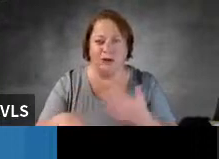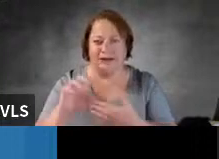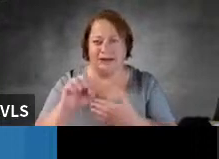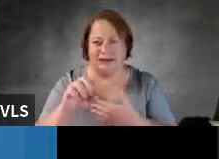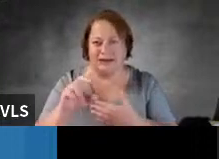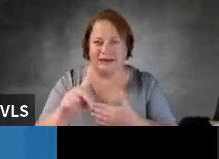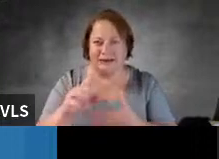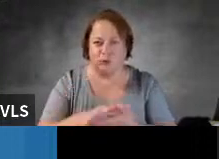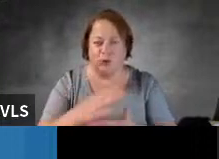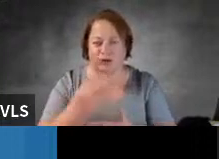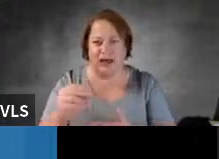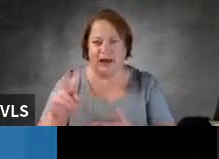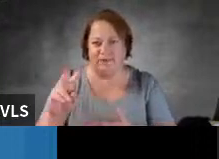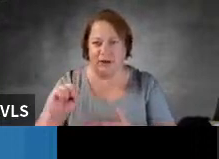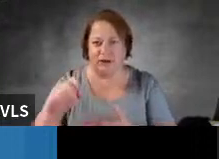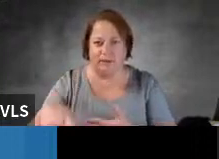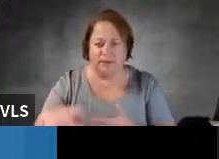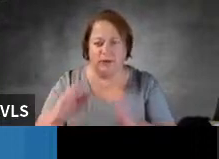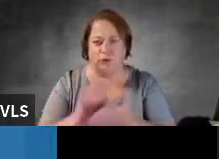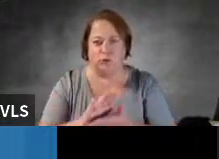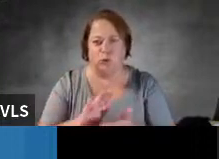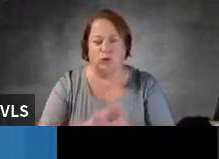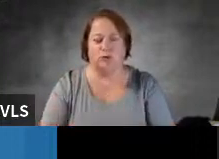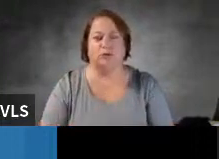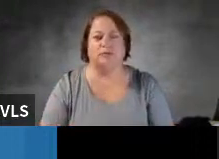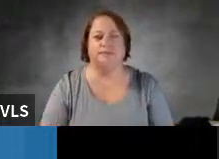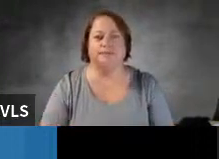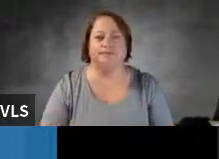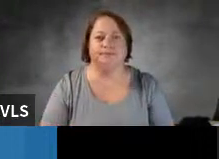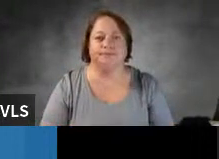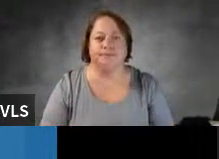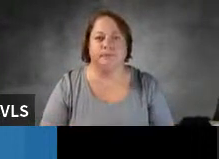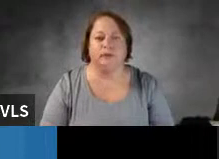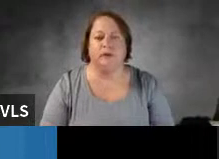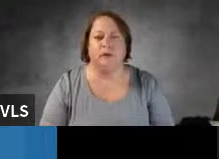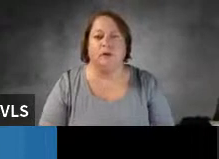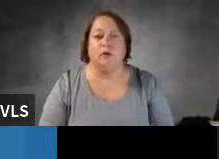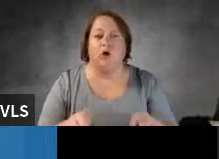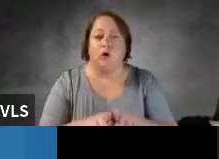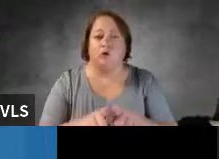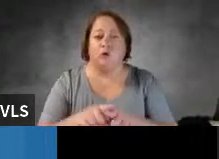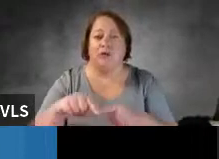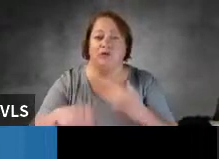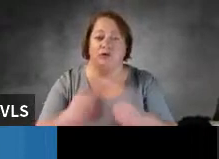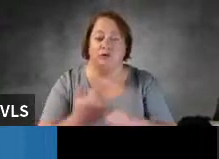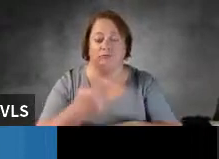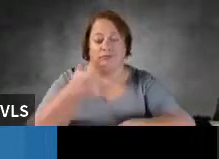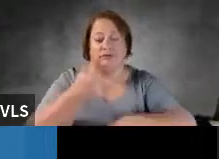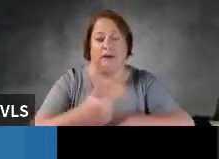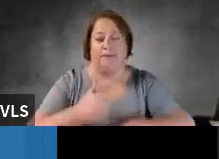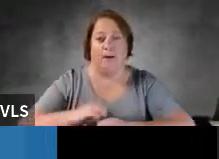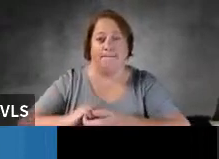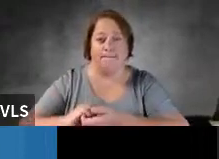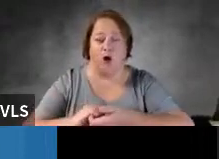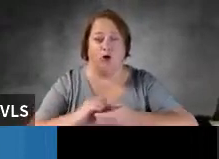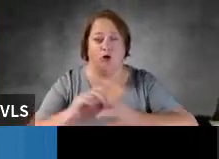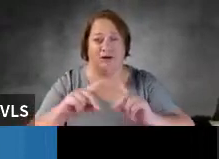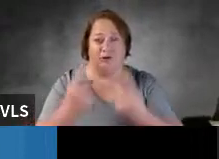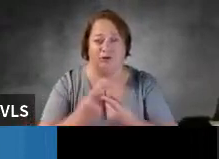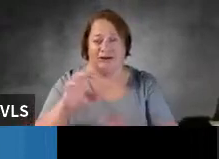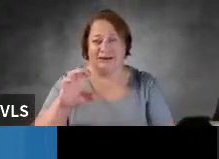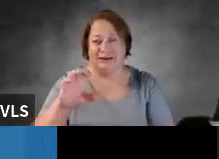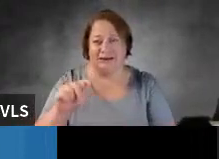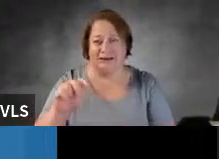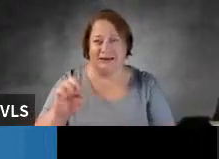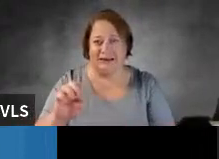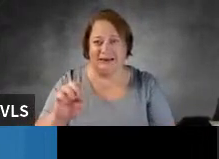also eligible to participate in our Tech Tuesday series. We've also this year established a partner district CTE advisory, which has